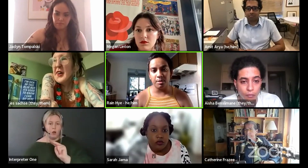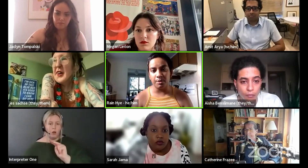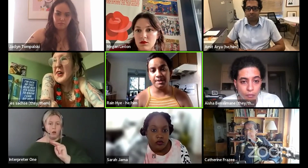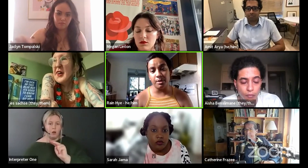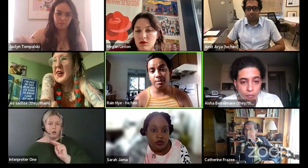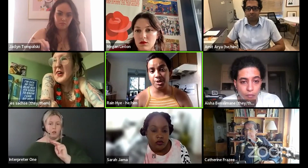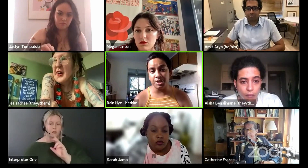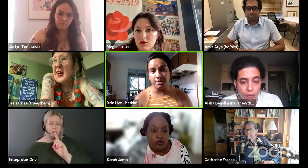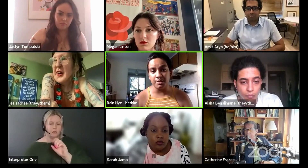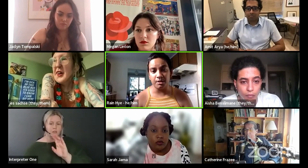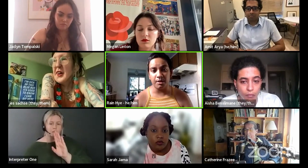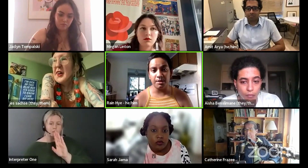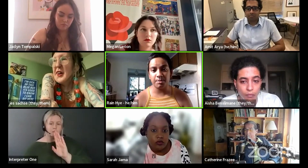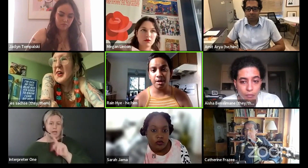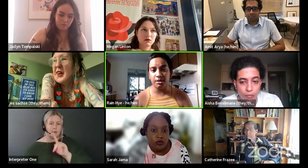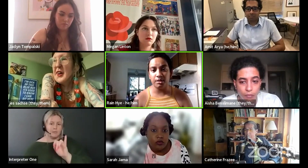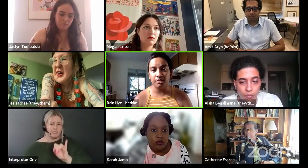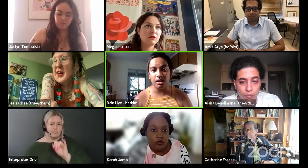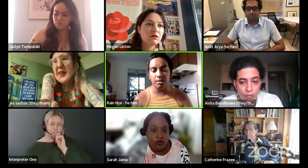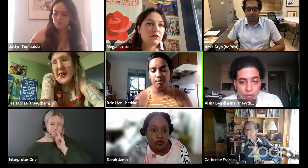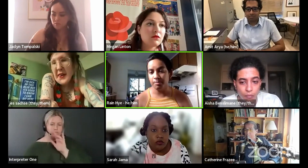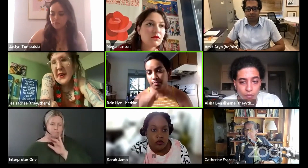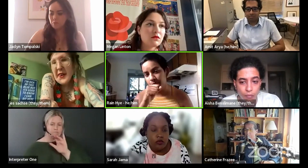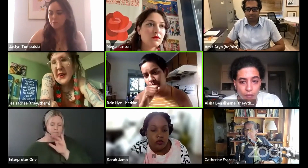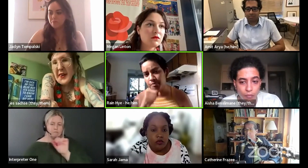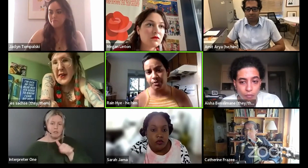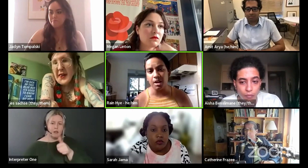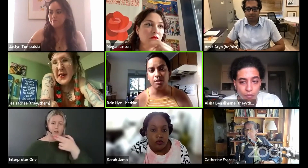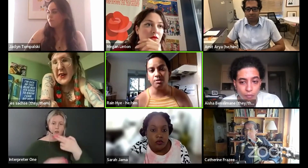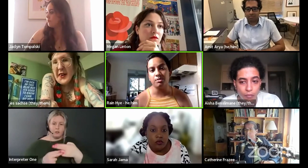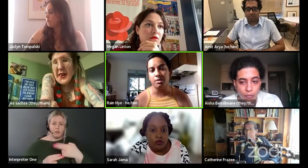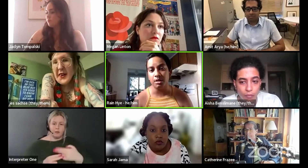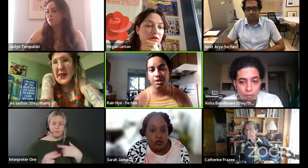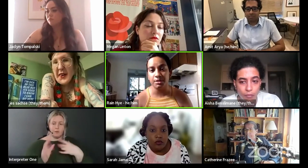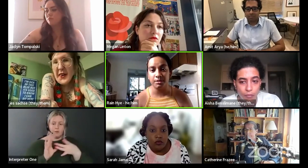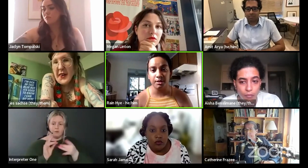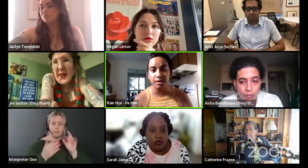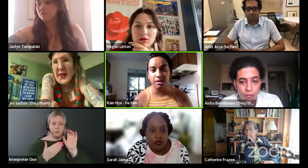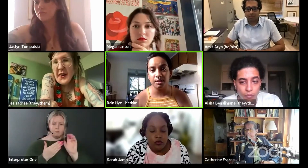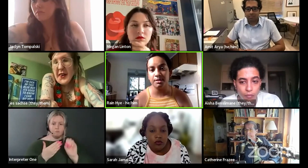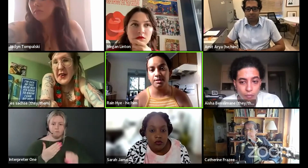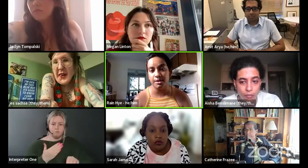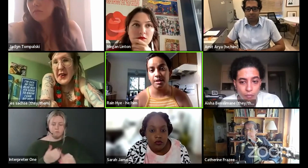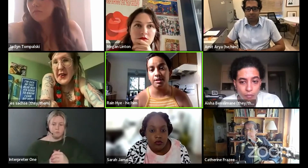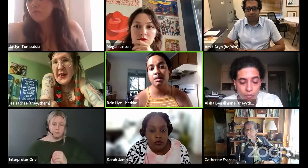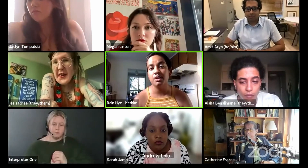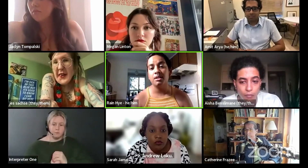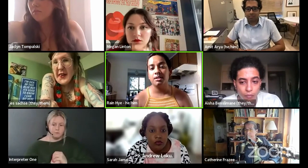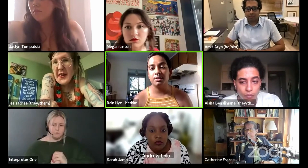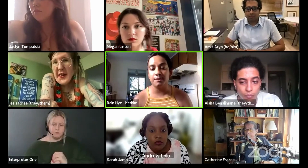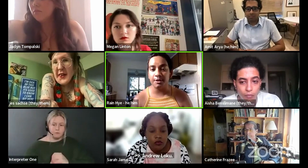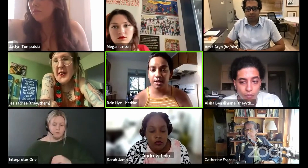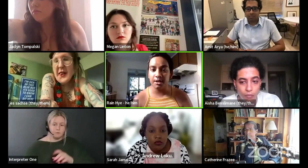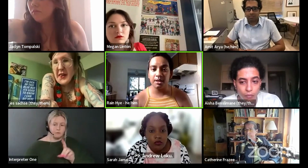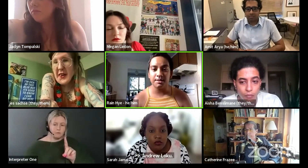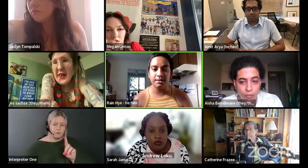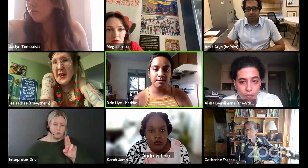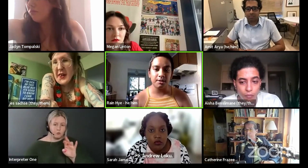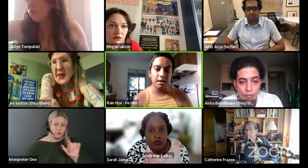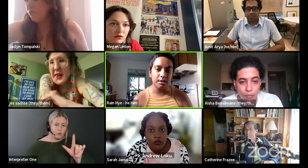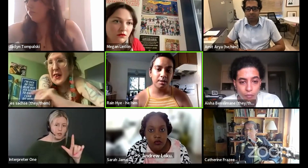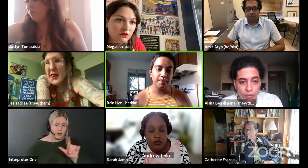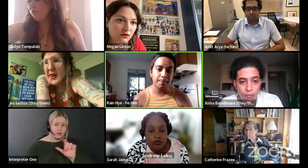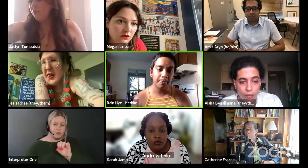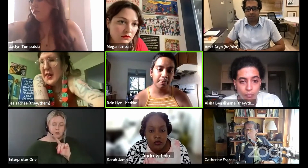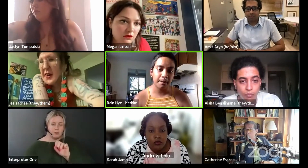the three folks that we mentioned even on this panel, Arun Kumar Rajendran, Durrell Tavernier, and